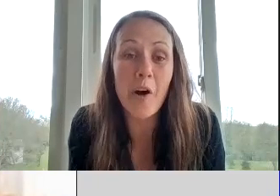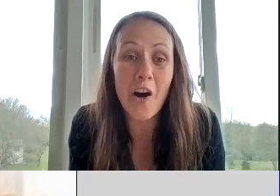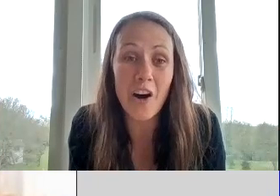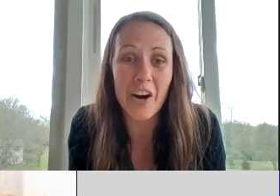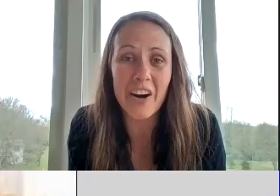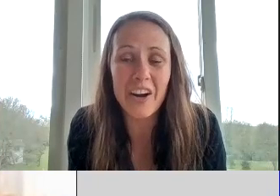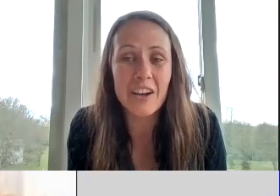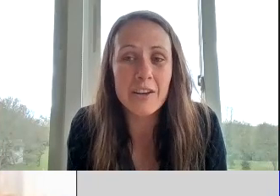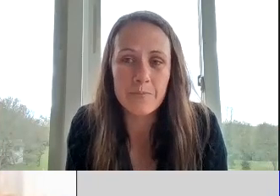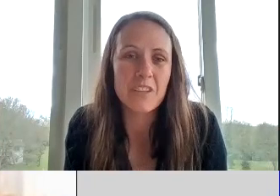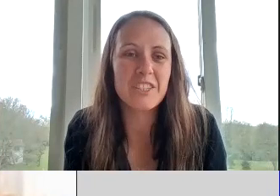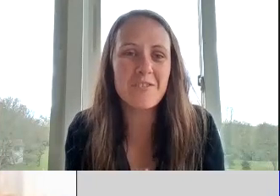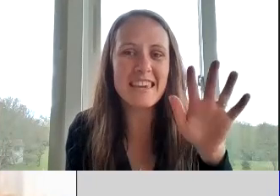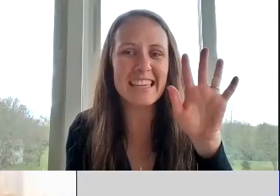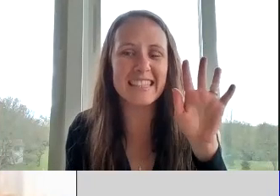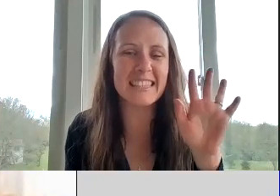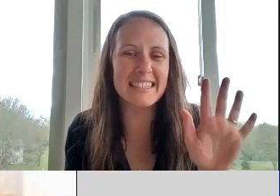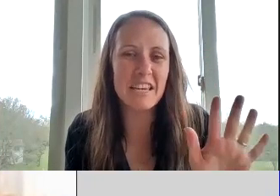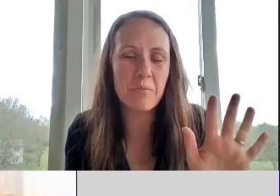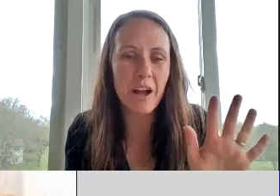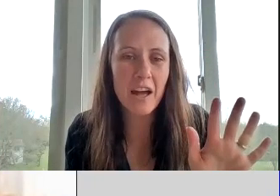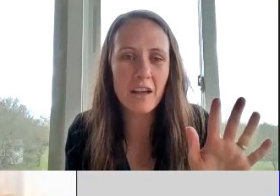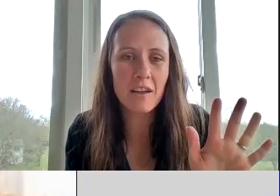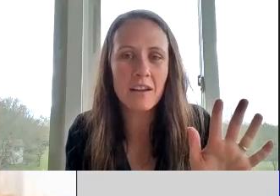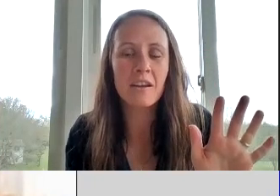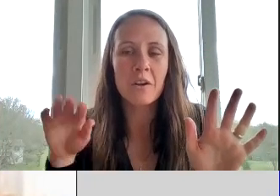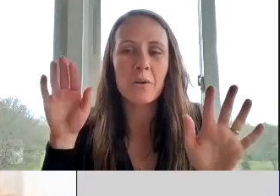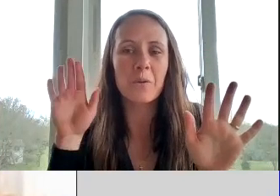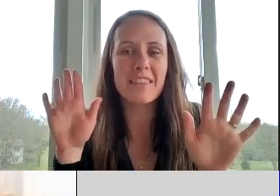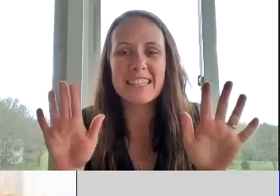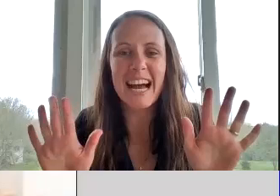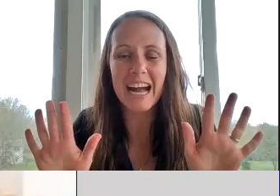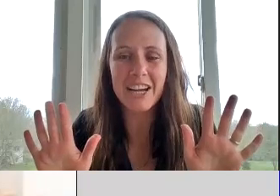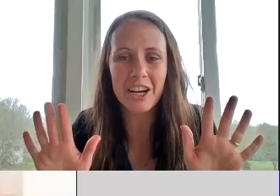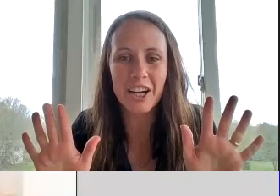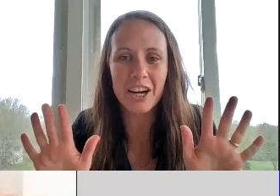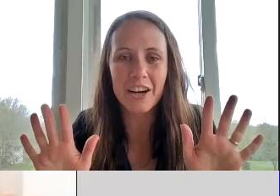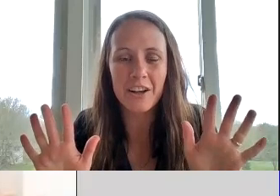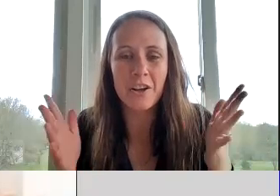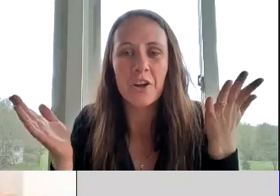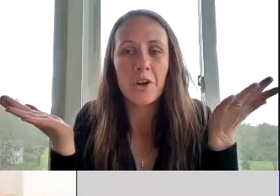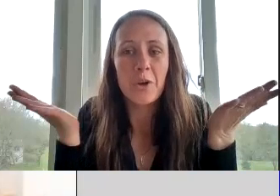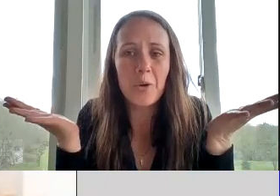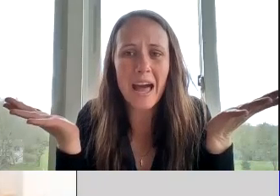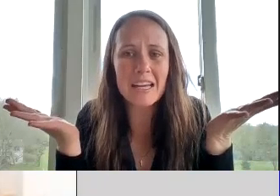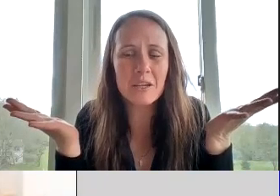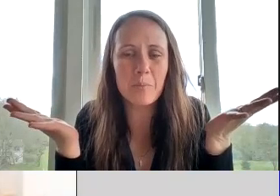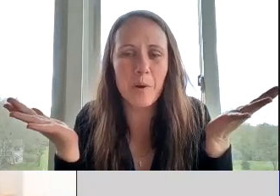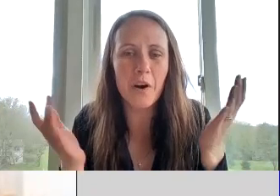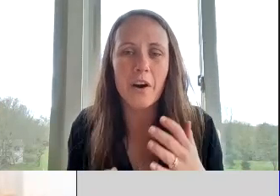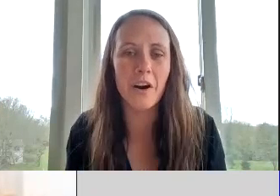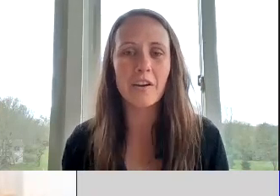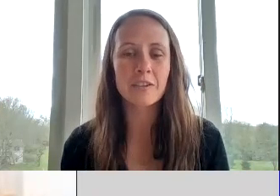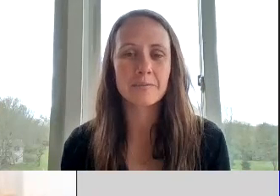a ball? Do you think it's the zebra or the tiger? Who has